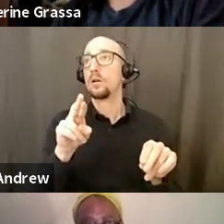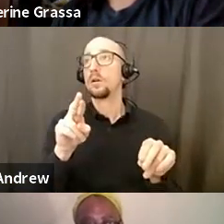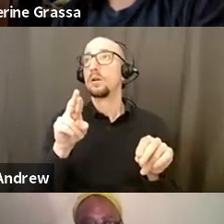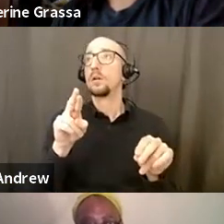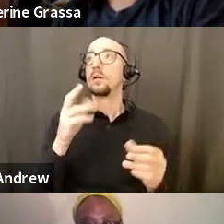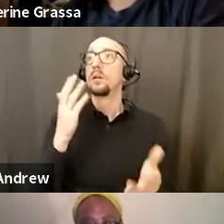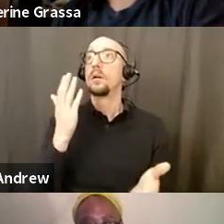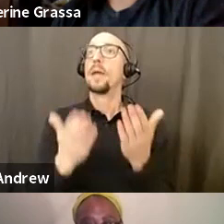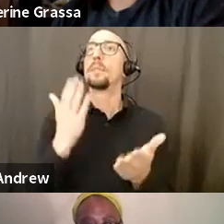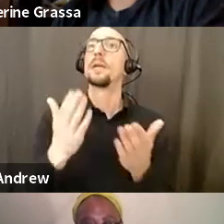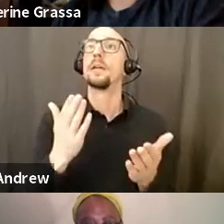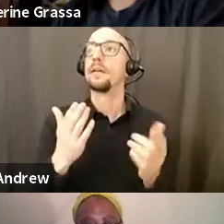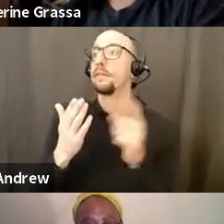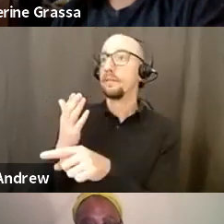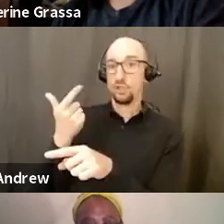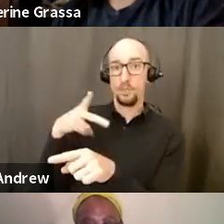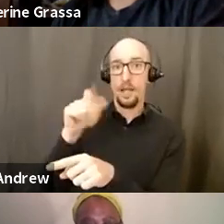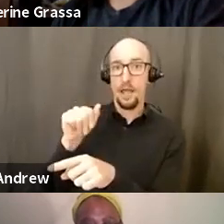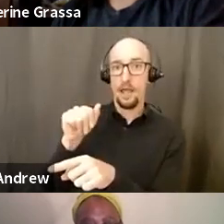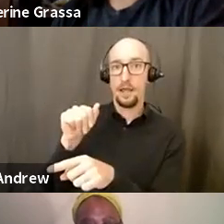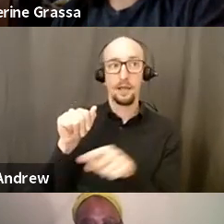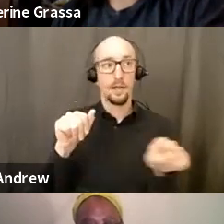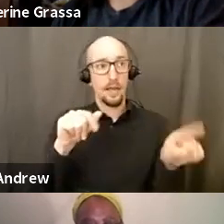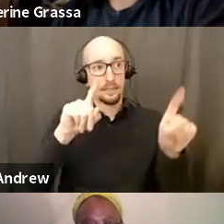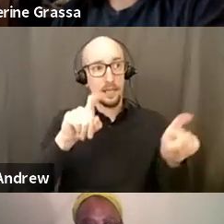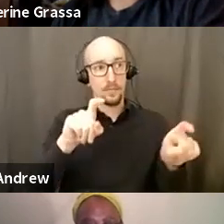rating to the GPA and the assessment.